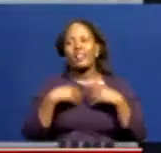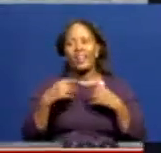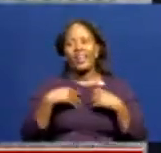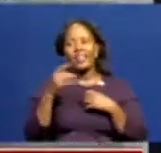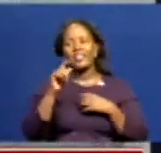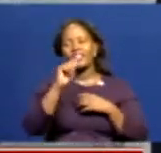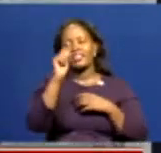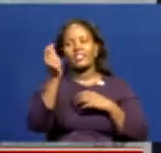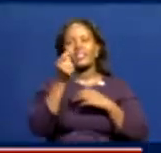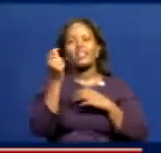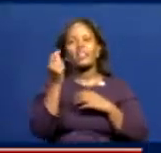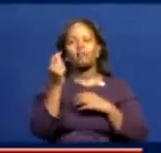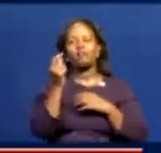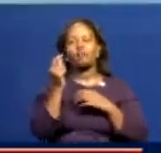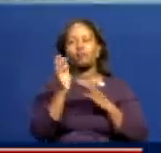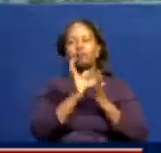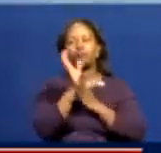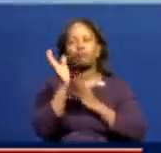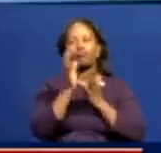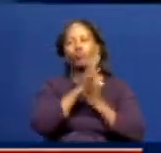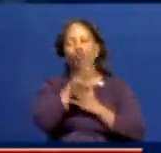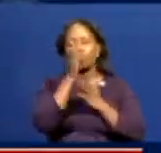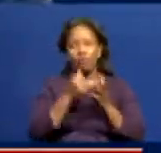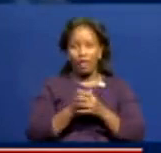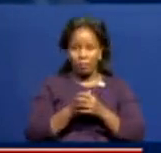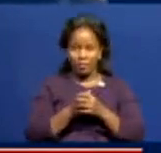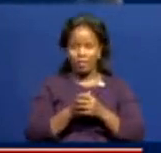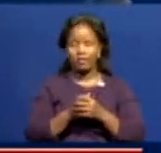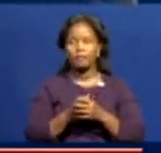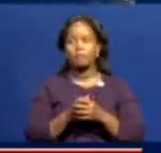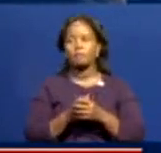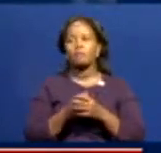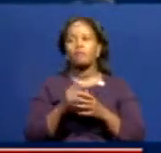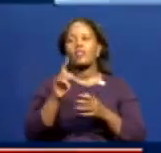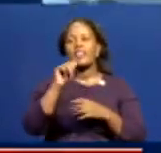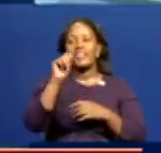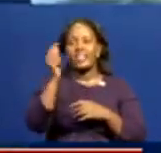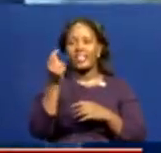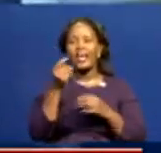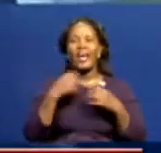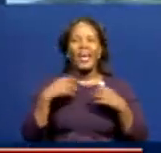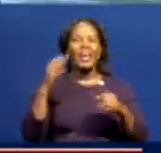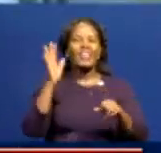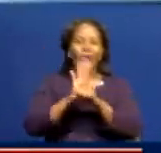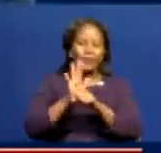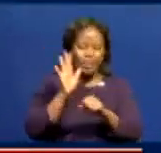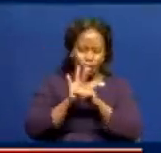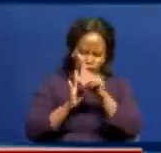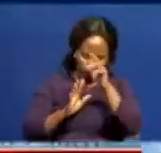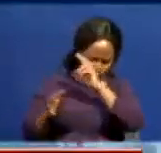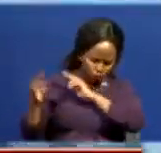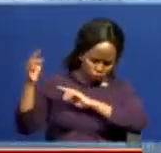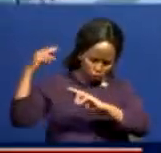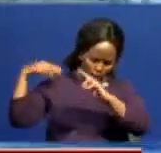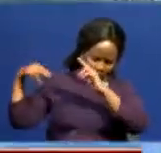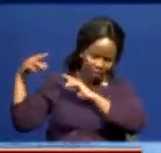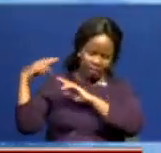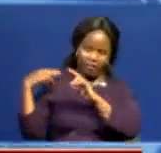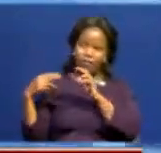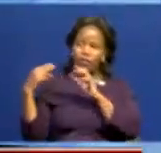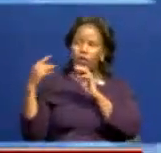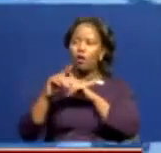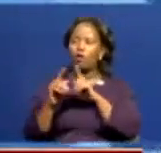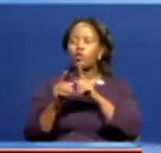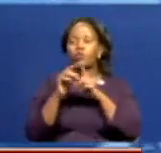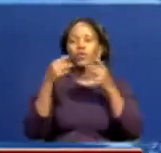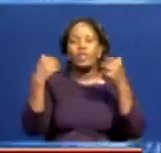arms. Around Moi's time, he also produced a lot of commemorative coins. Yeah, and an important thing to point out is every